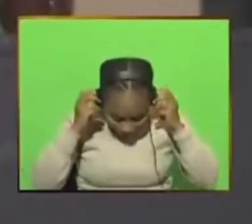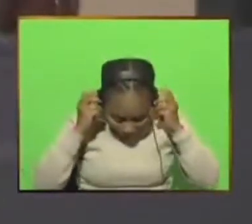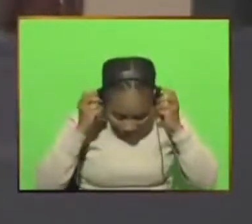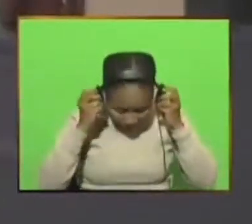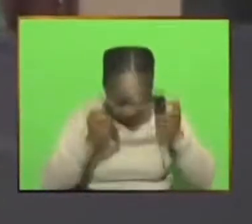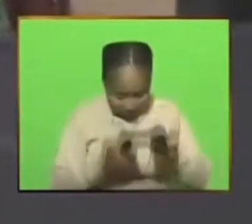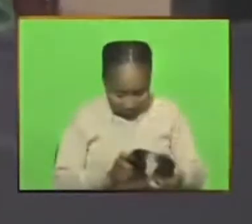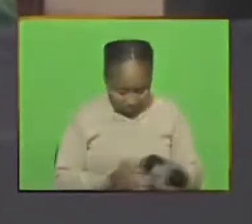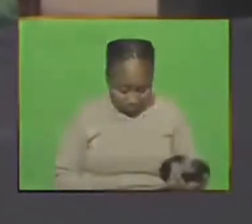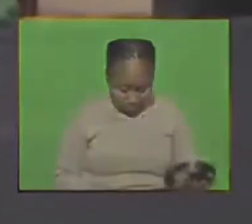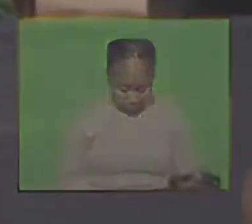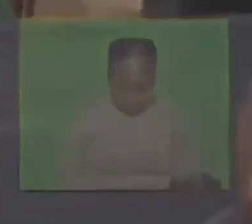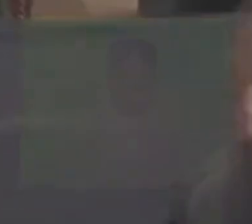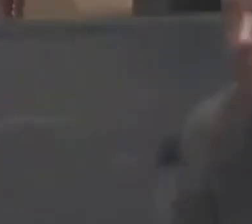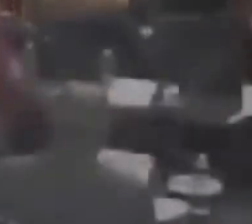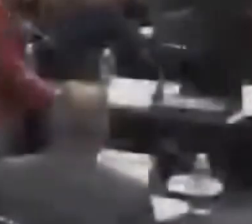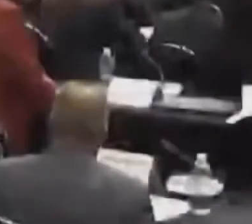much.